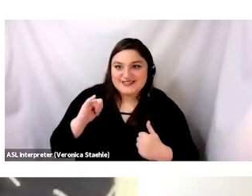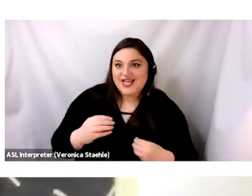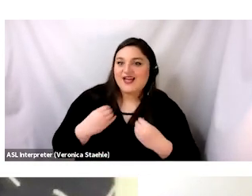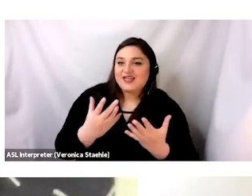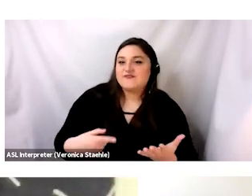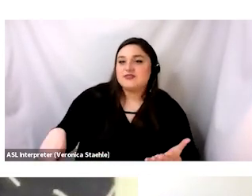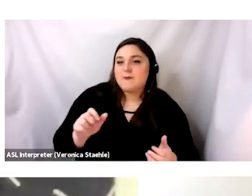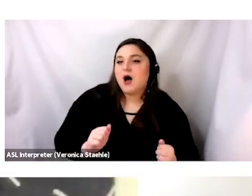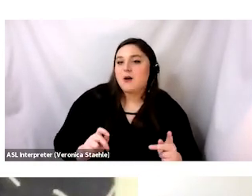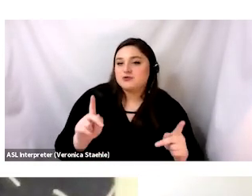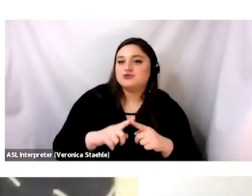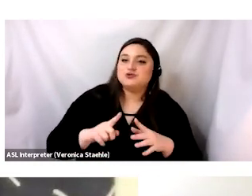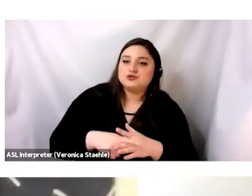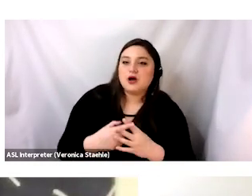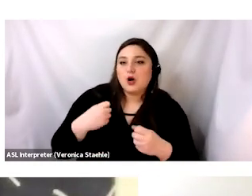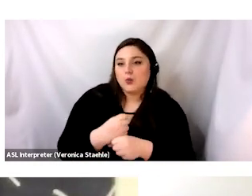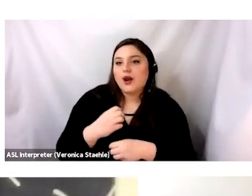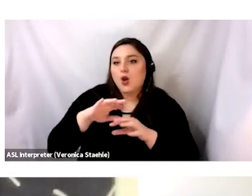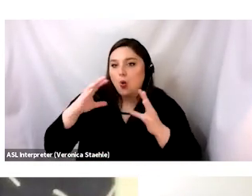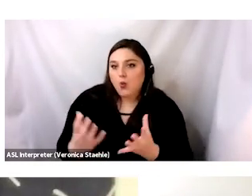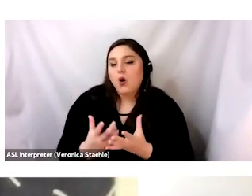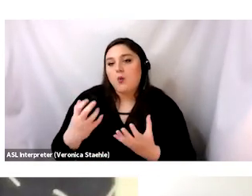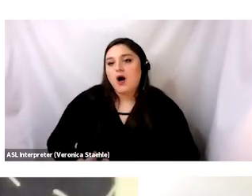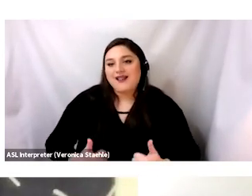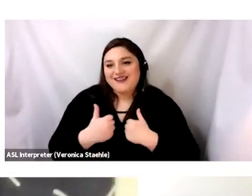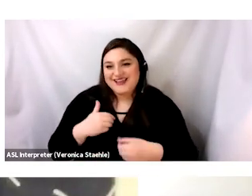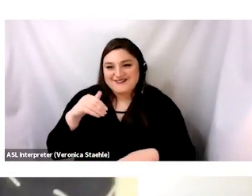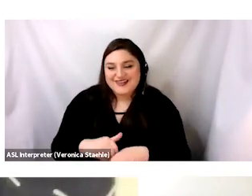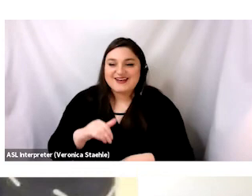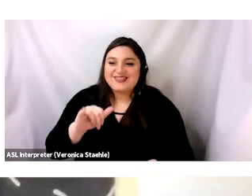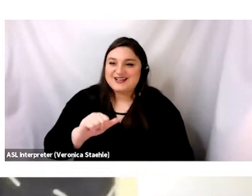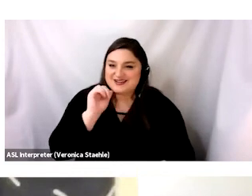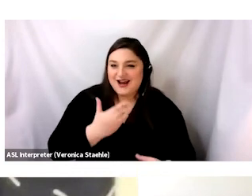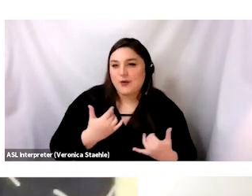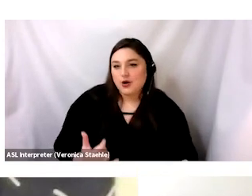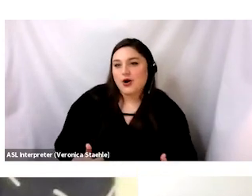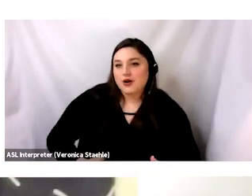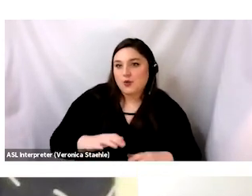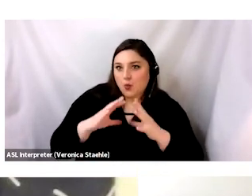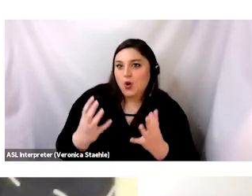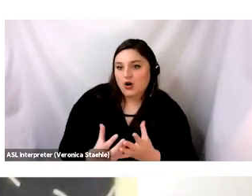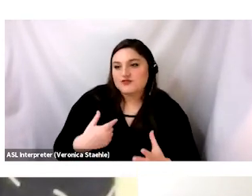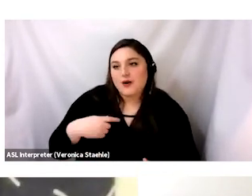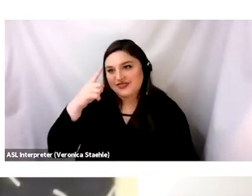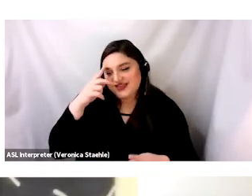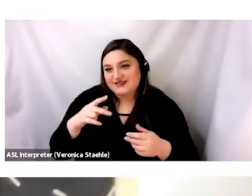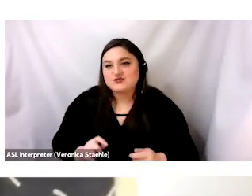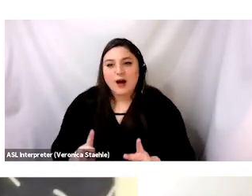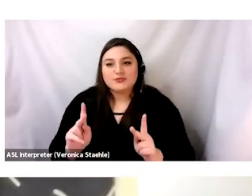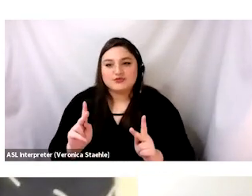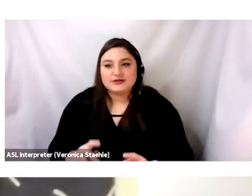them the opportunity to start creating a world that they want to live in that is not the world that we currently live in. So I think it's really an